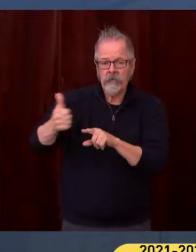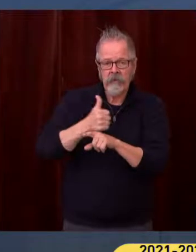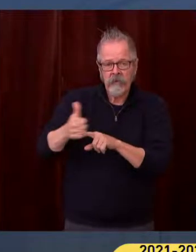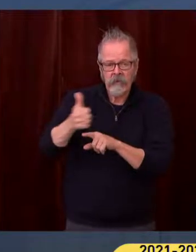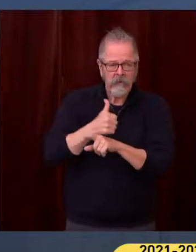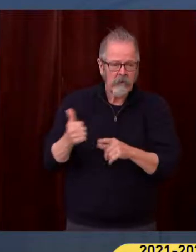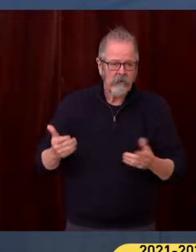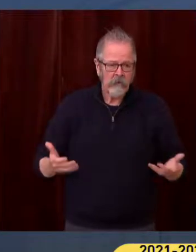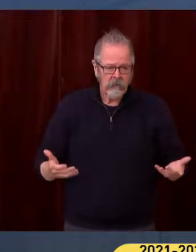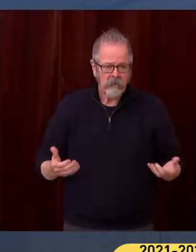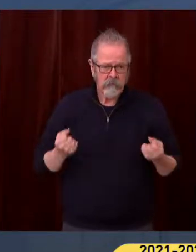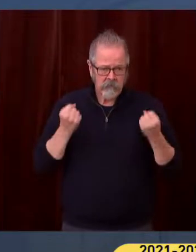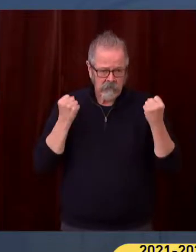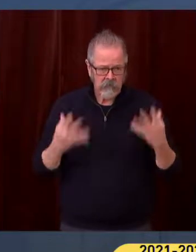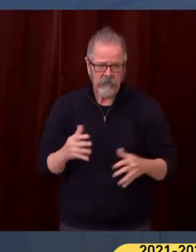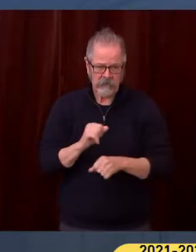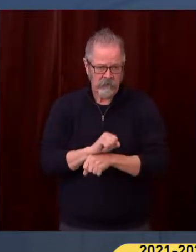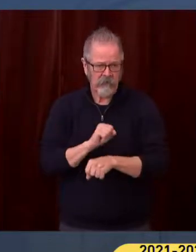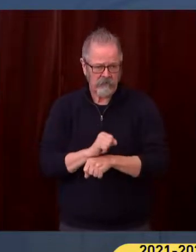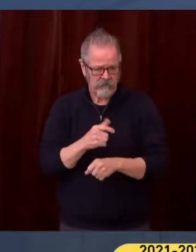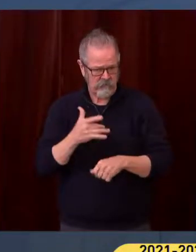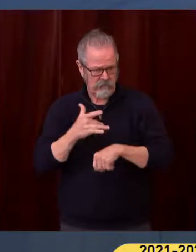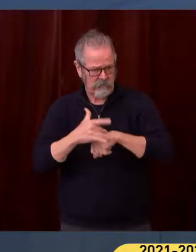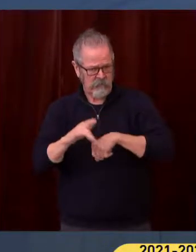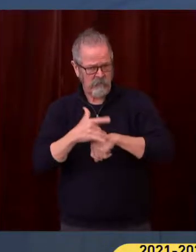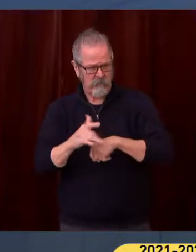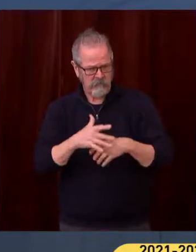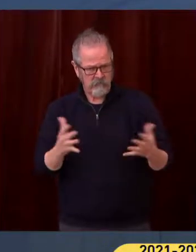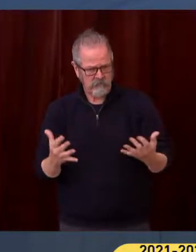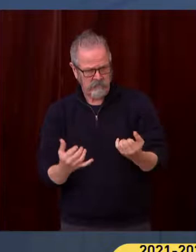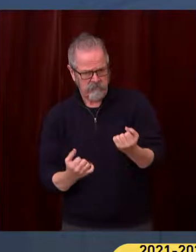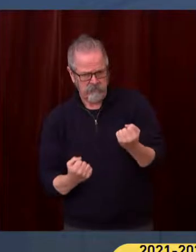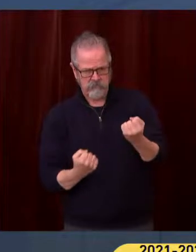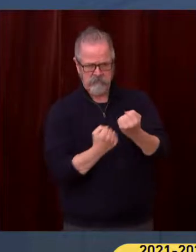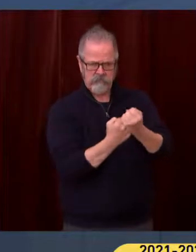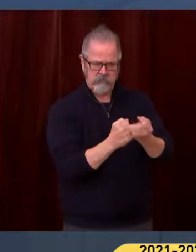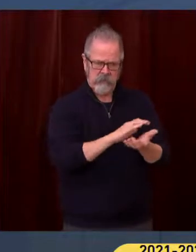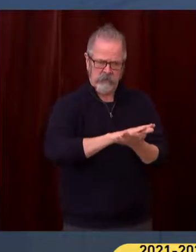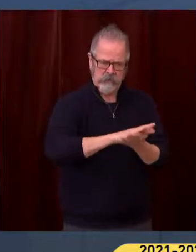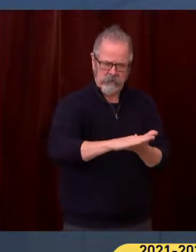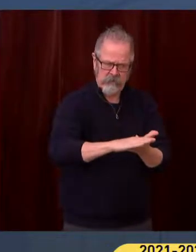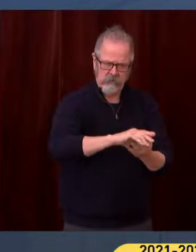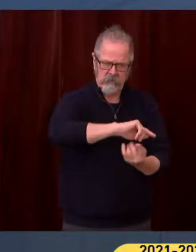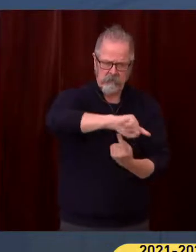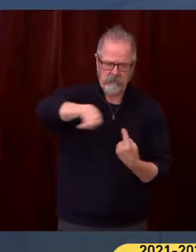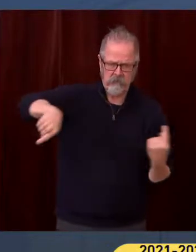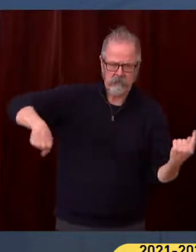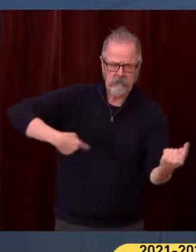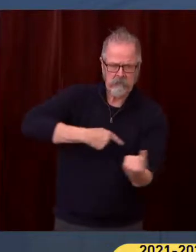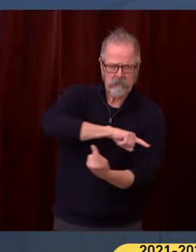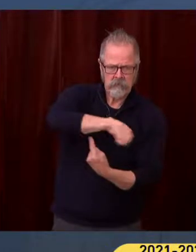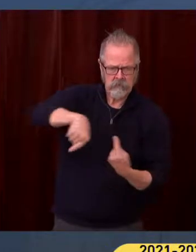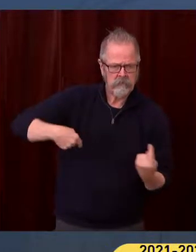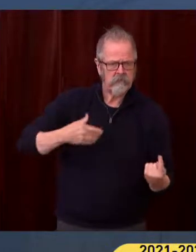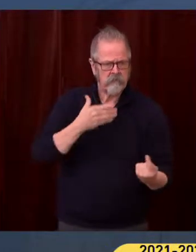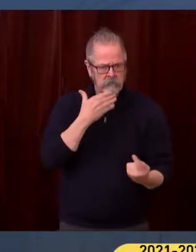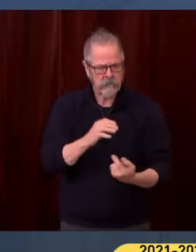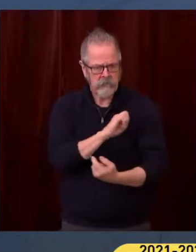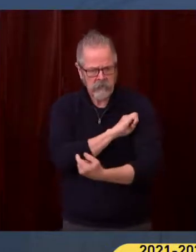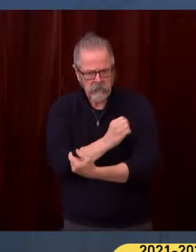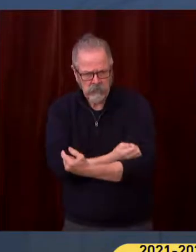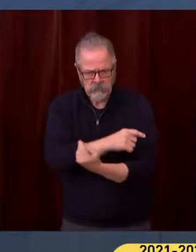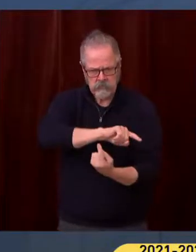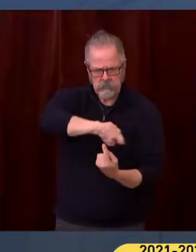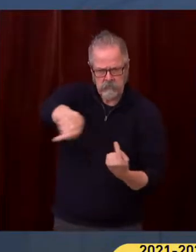are based both in a respect for our health and our environment. But they are